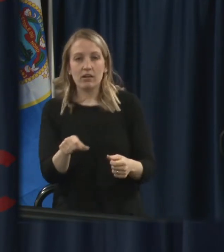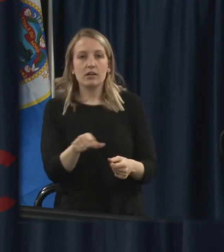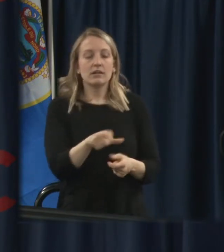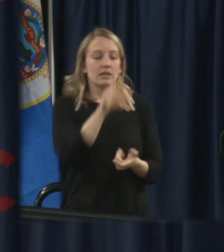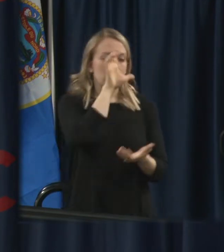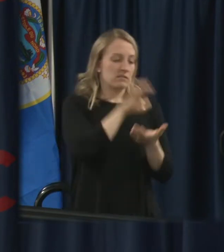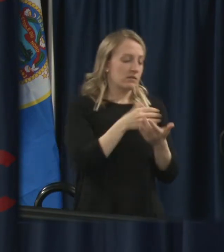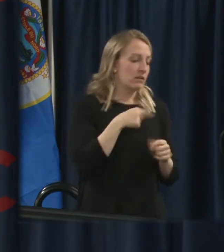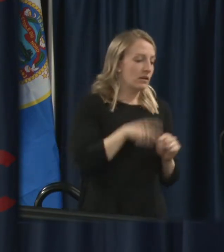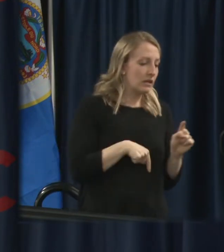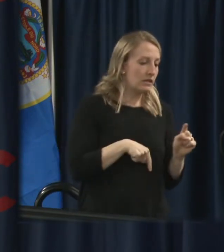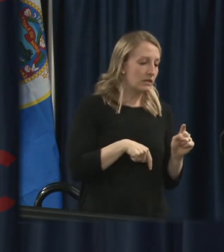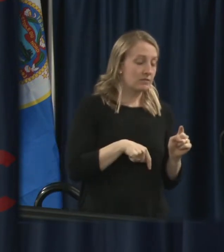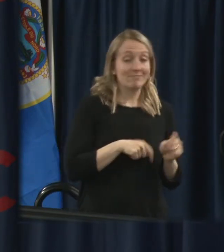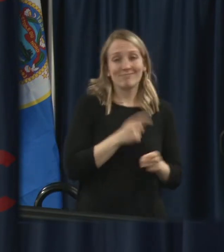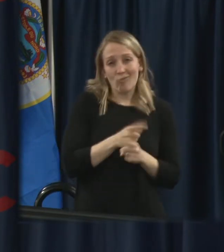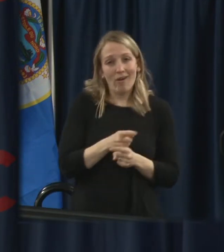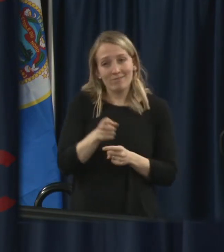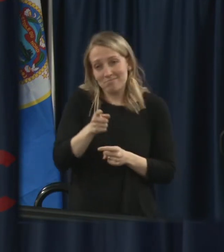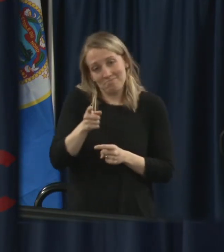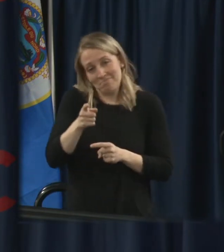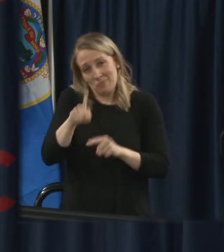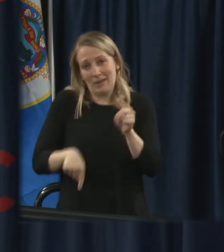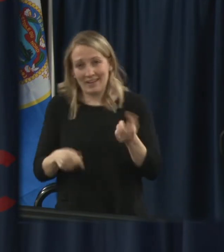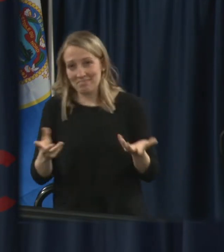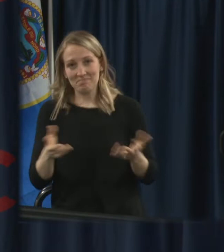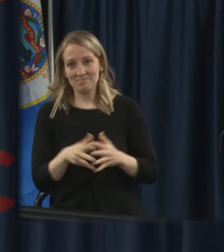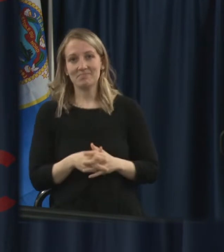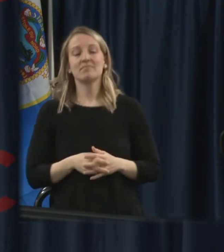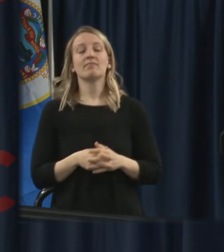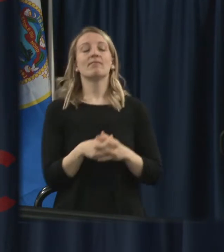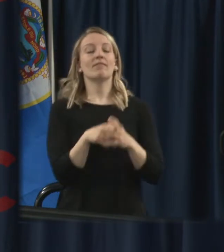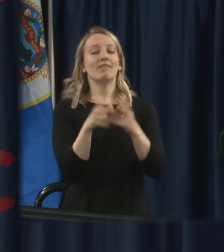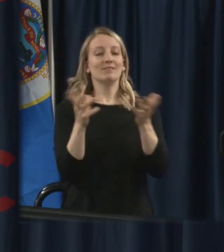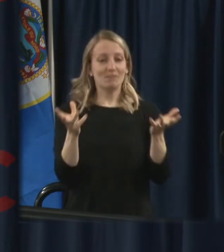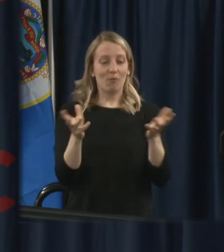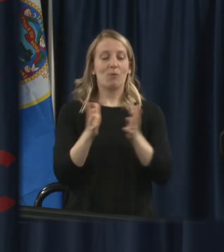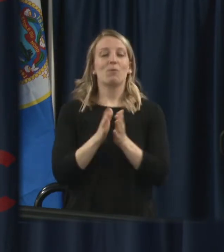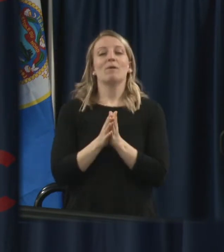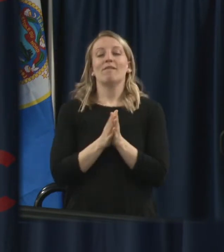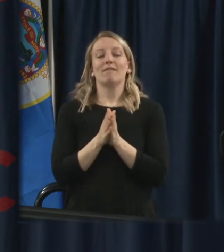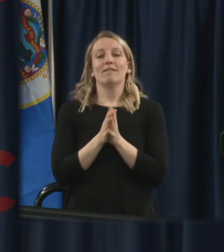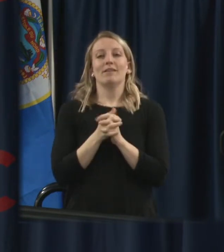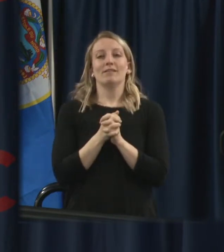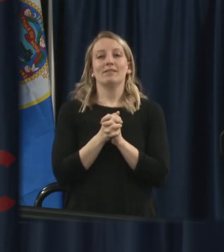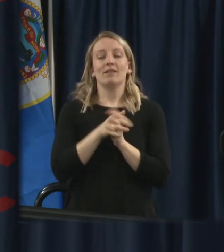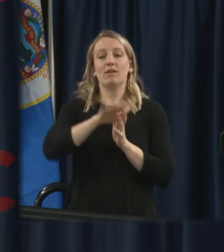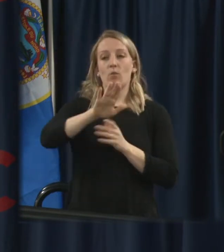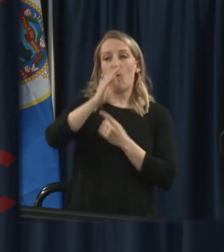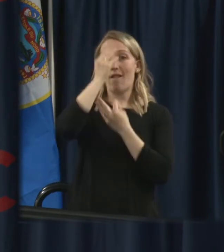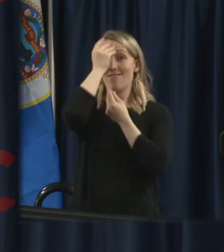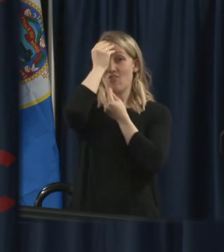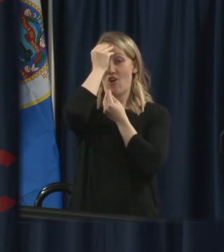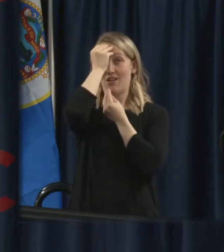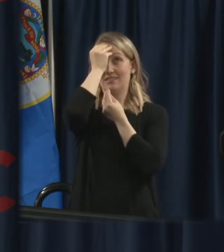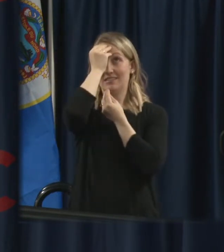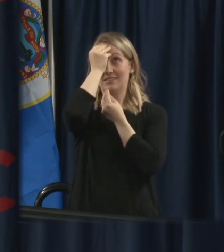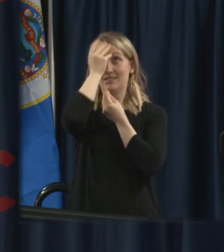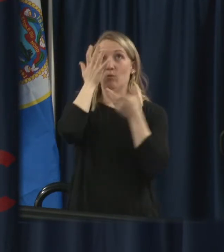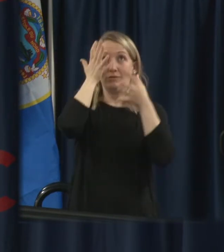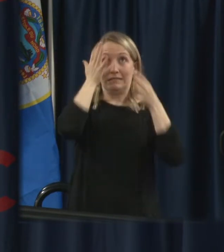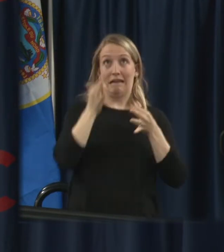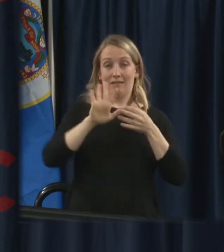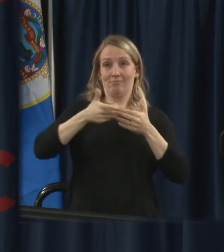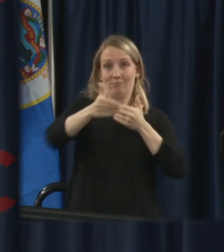you can't do something, though, you're absolutely correct again. So how you think will determine how you